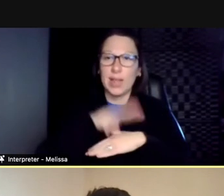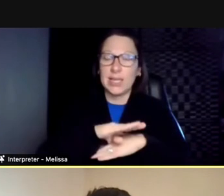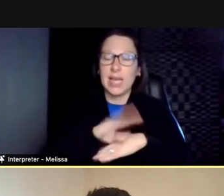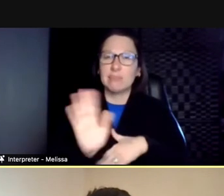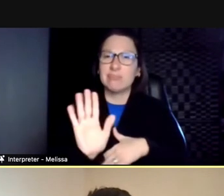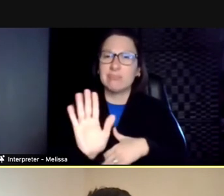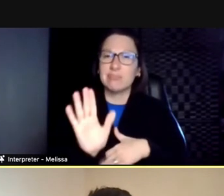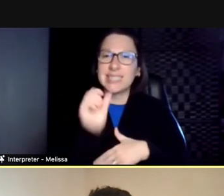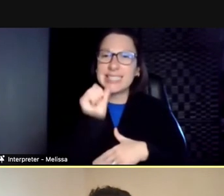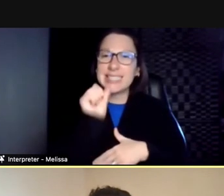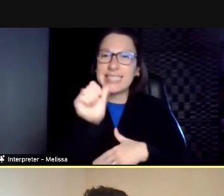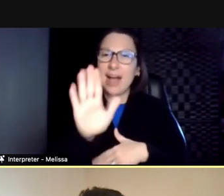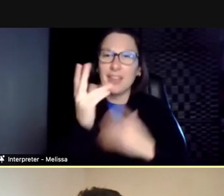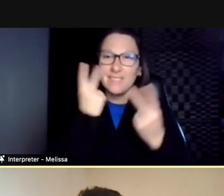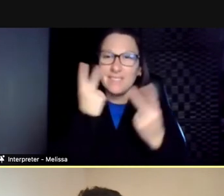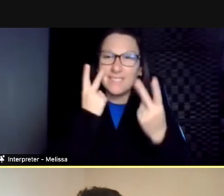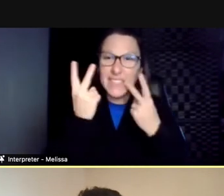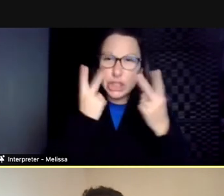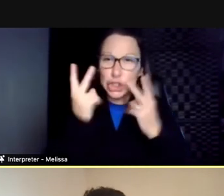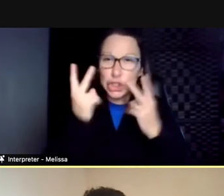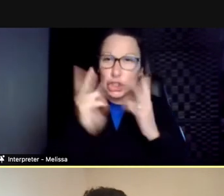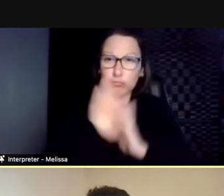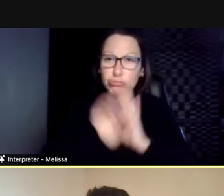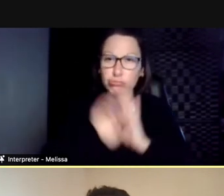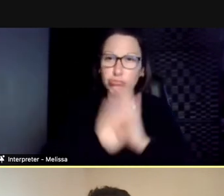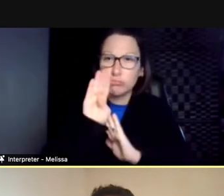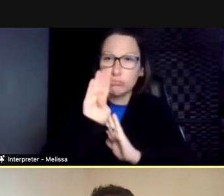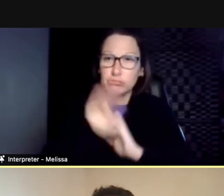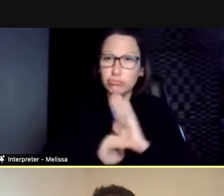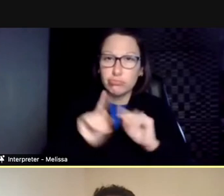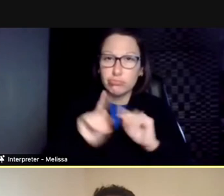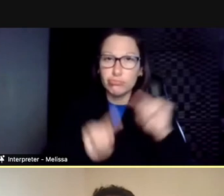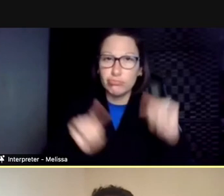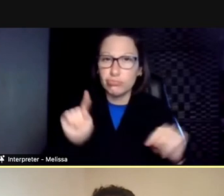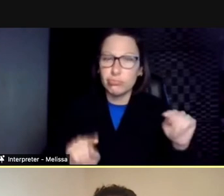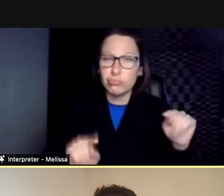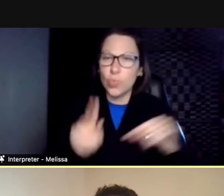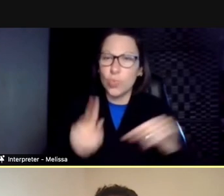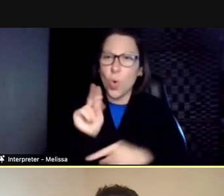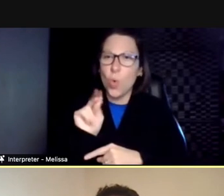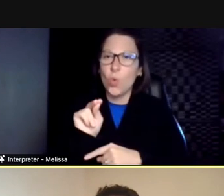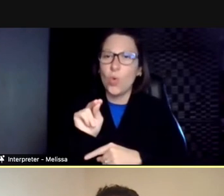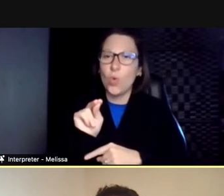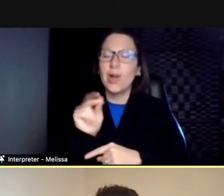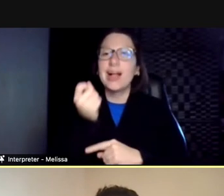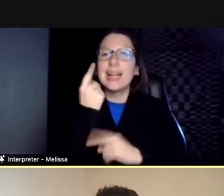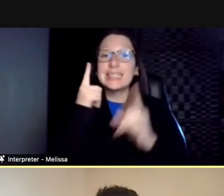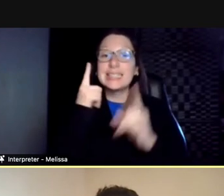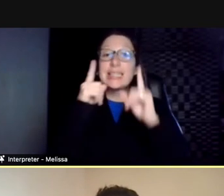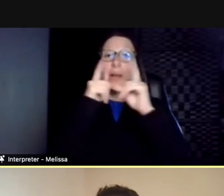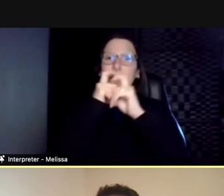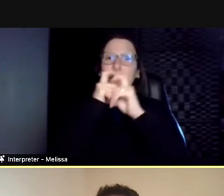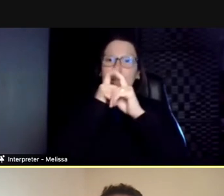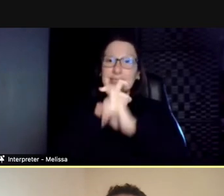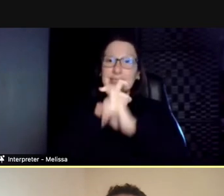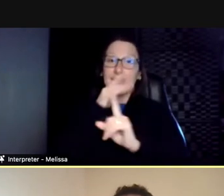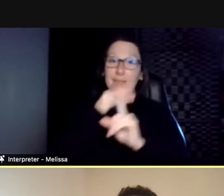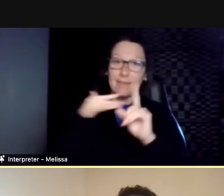fluctuating. Okay, the student's vision is not variable and changing. It's the complexity of the environment,